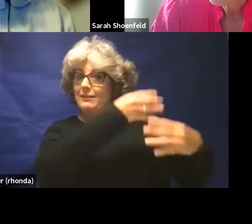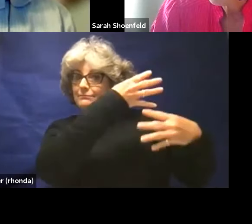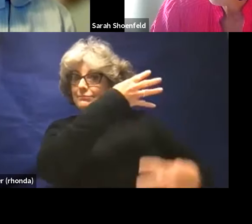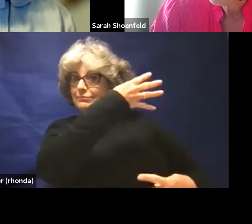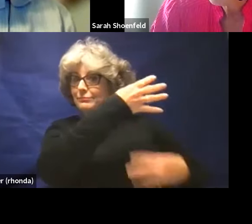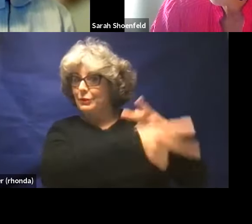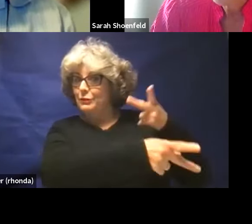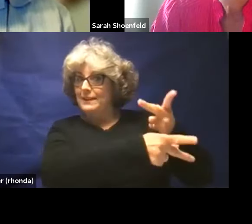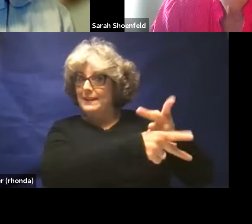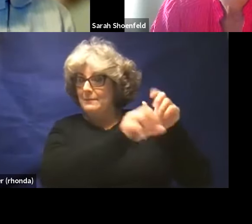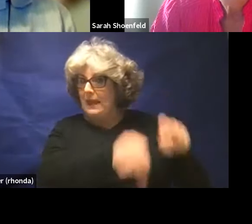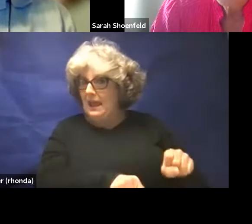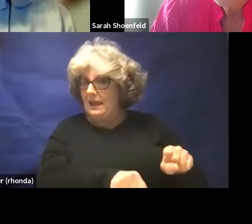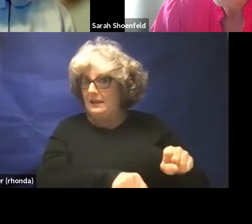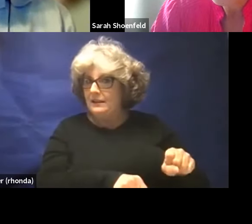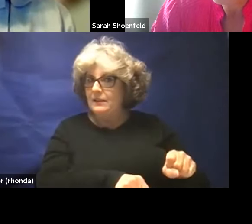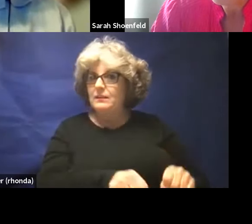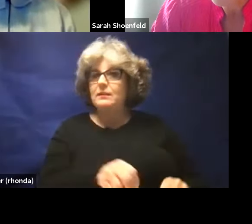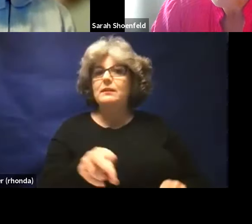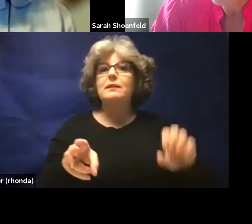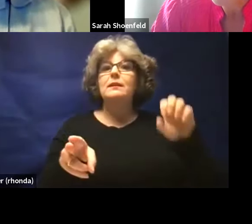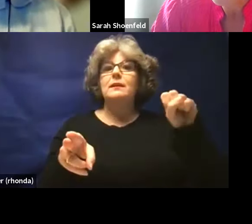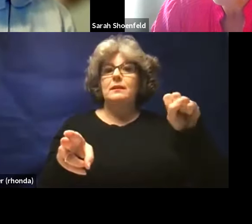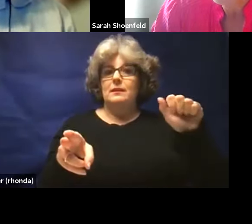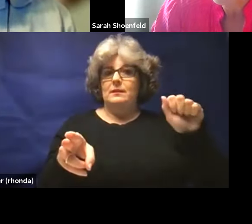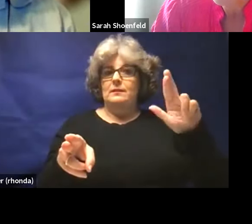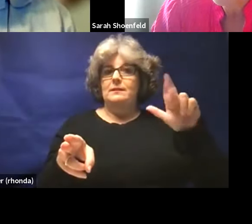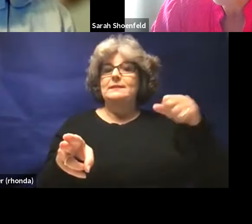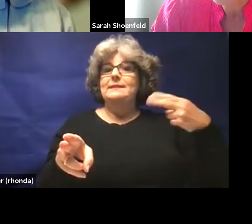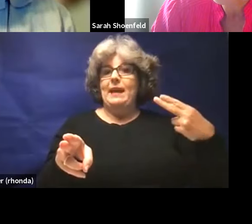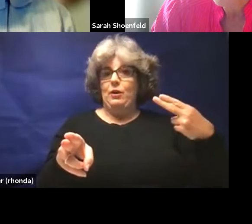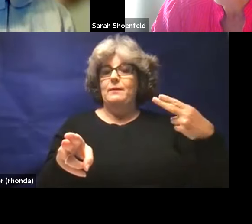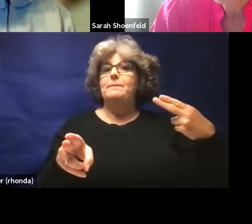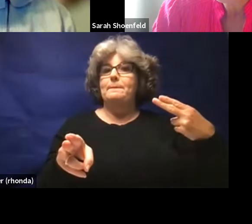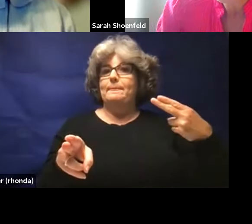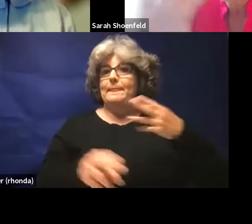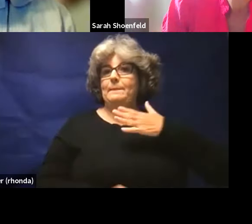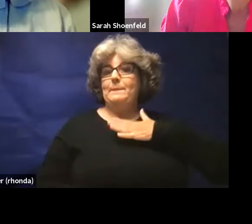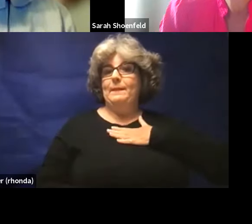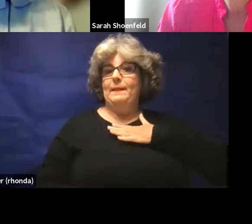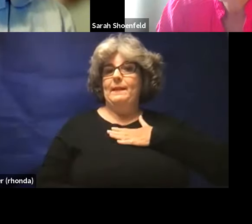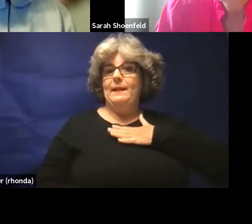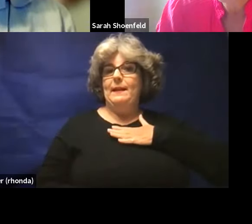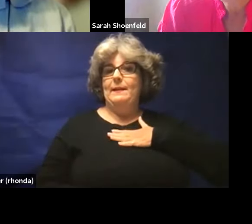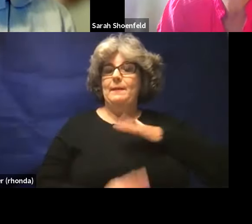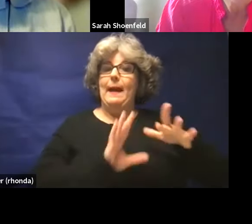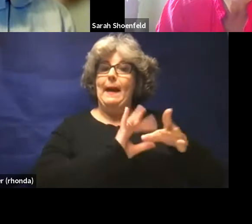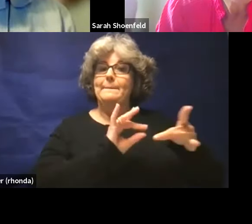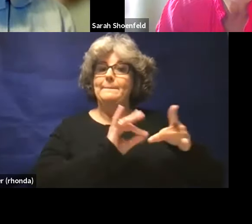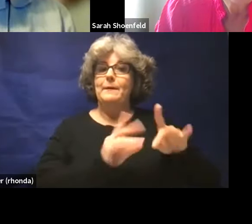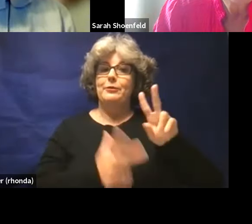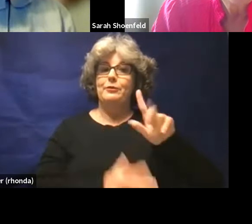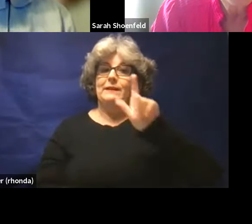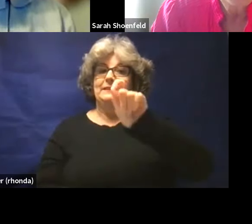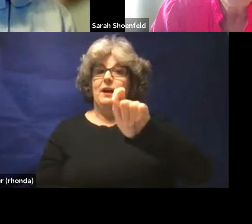information, and I'm not able to do that. Yeah, I actually see that. The three in my, where I would write a message, there's the three dots